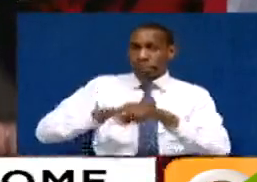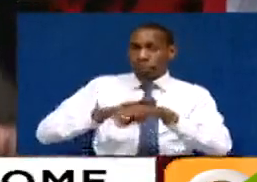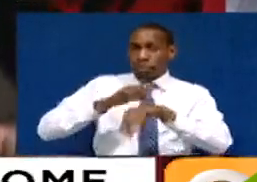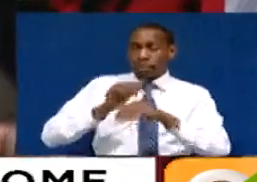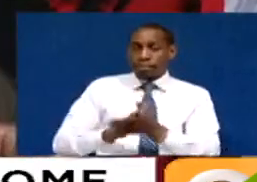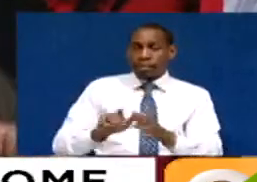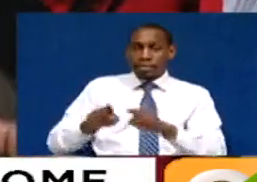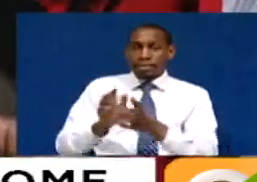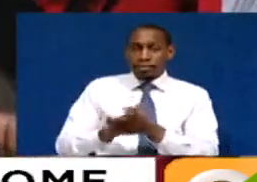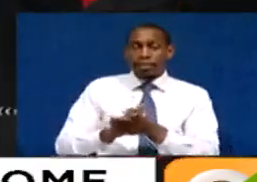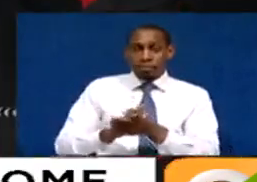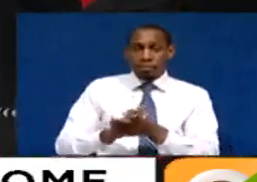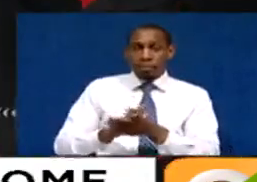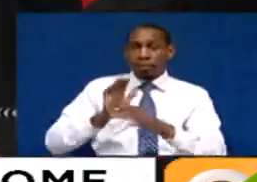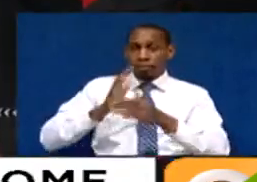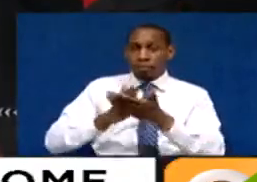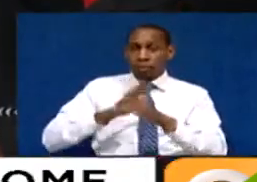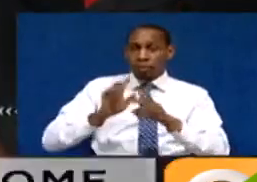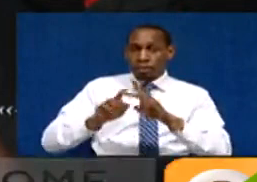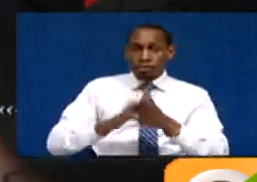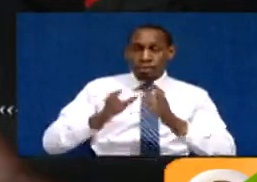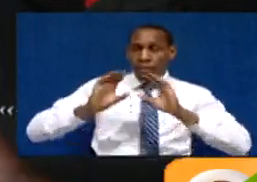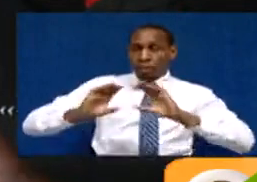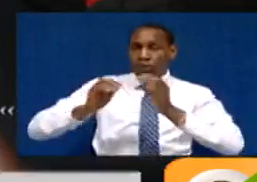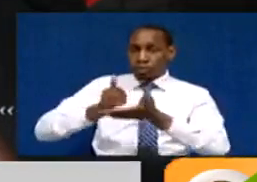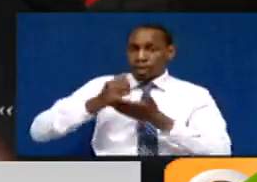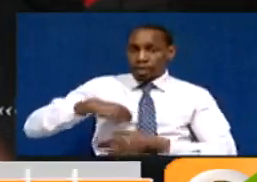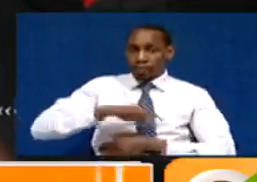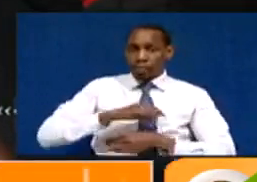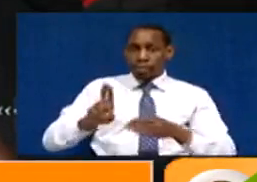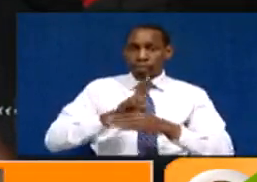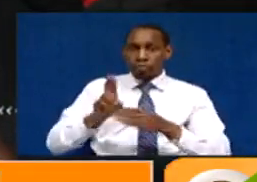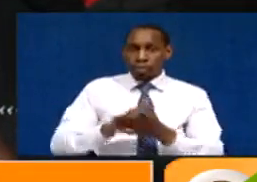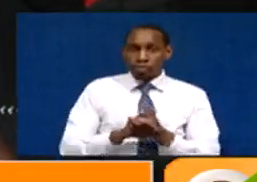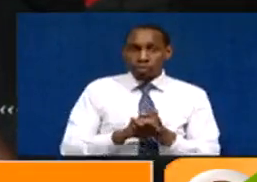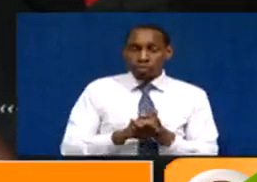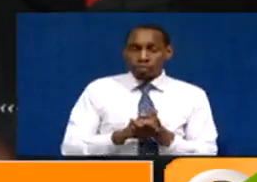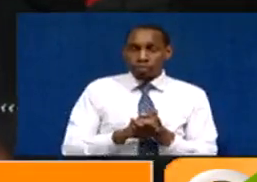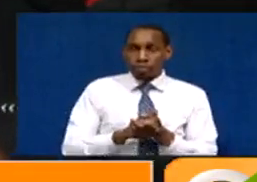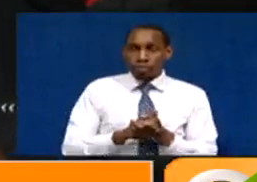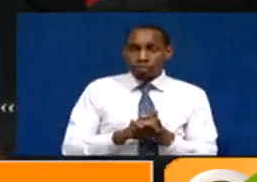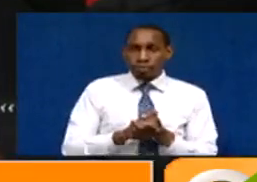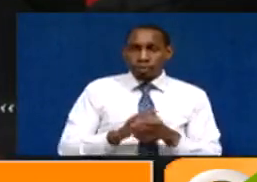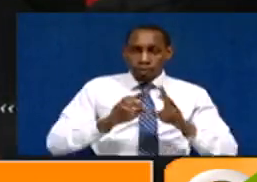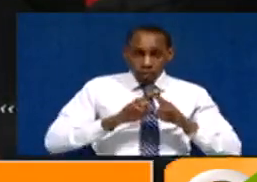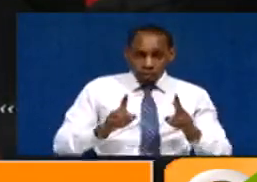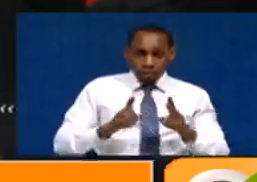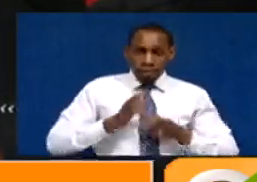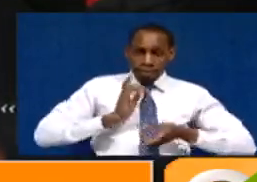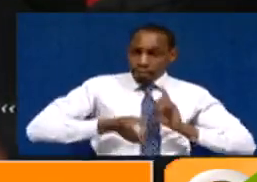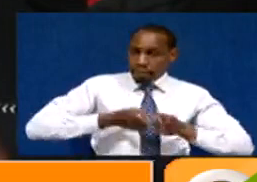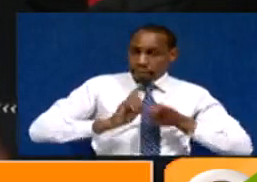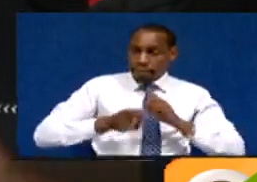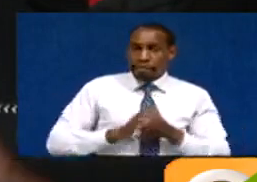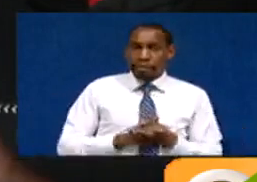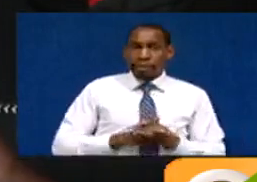which was good for our start. Our coaches assisted us on how to use the blocks, on how to start our blocks, and